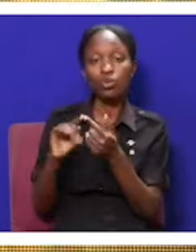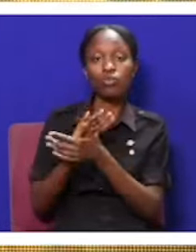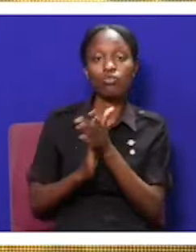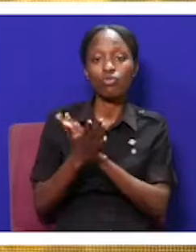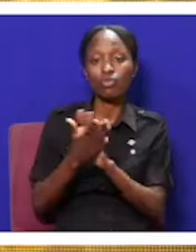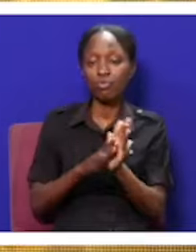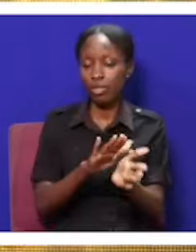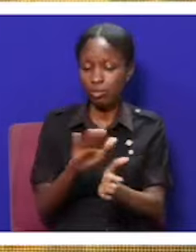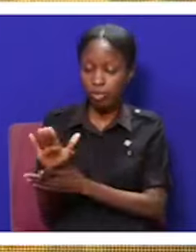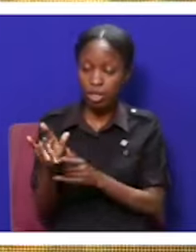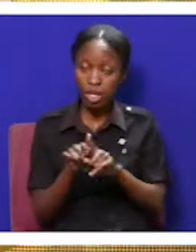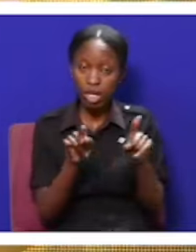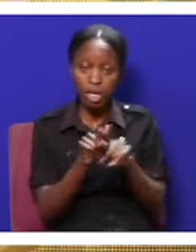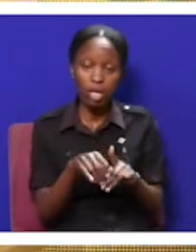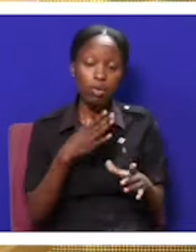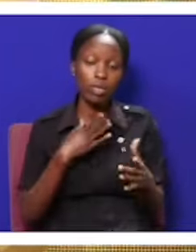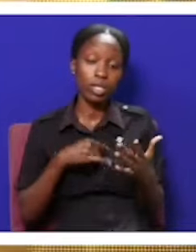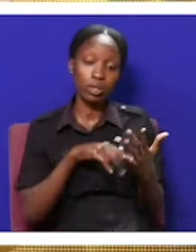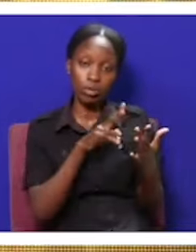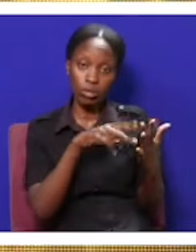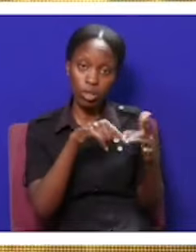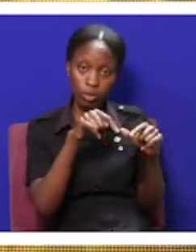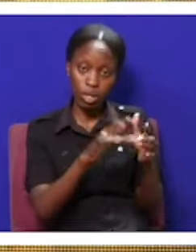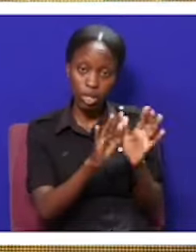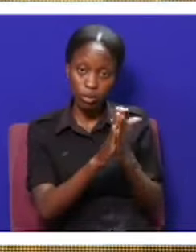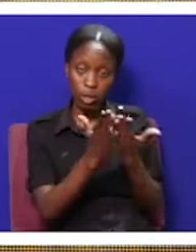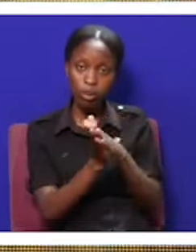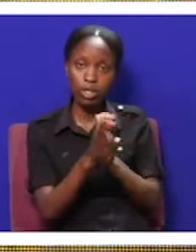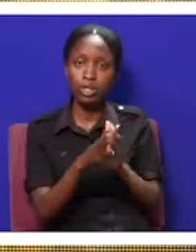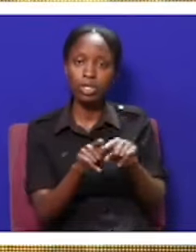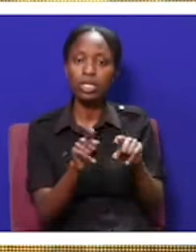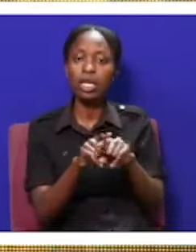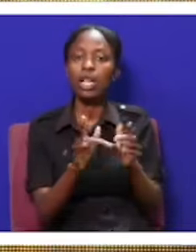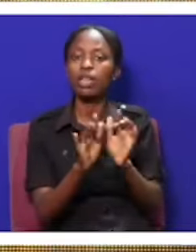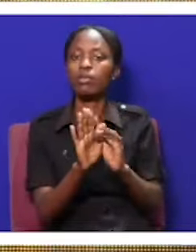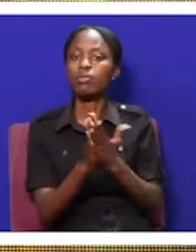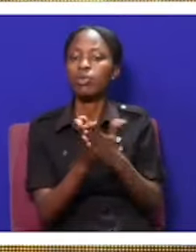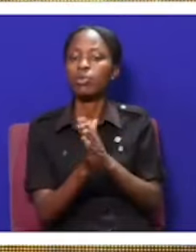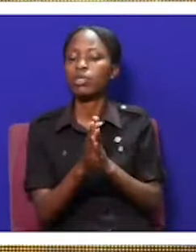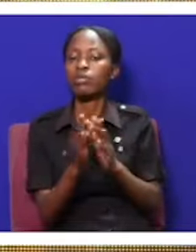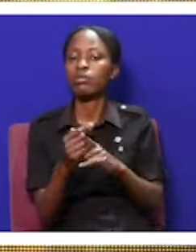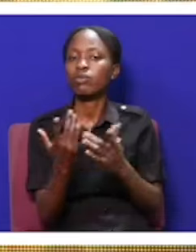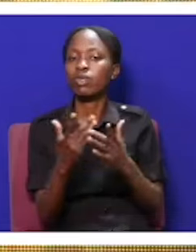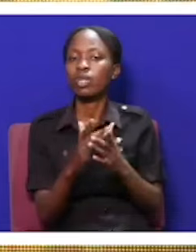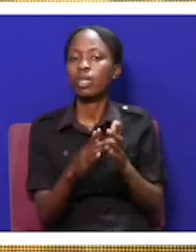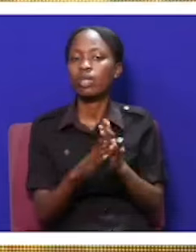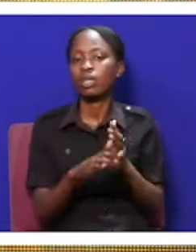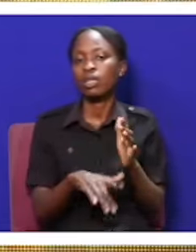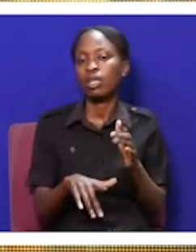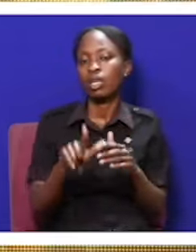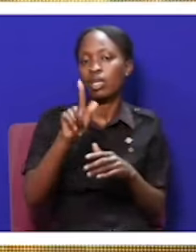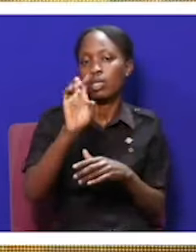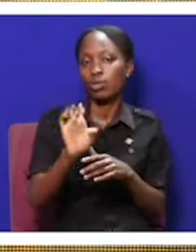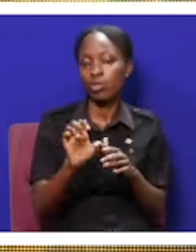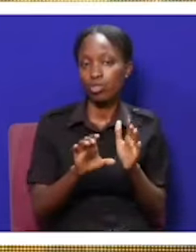us straight to our Bible story. And our Bible story is from the book of Luke,